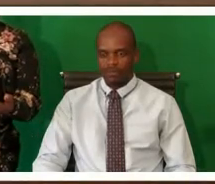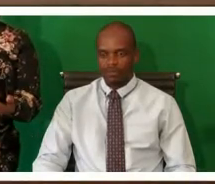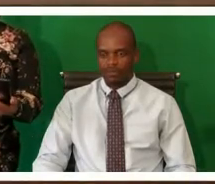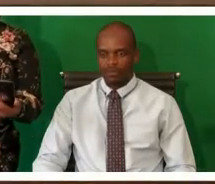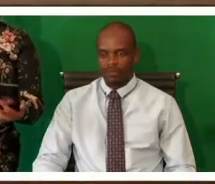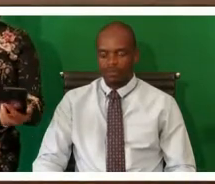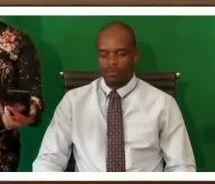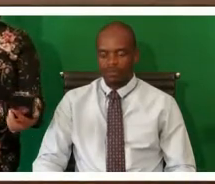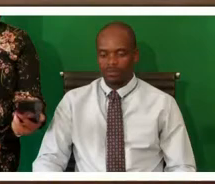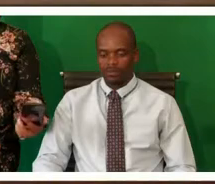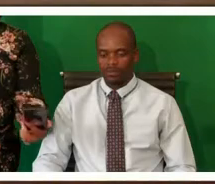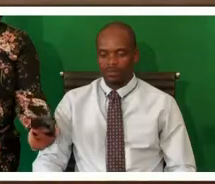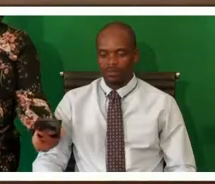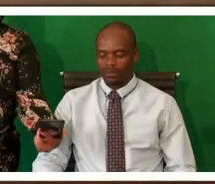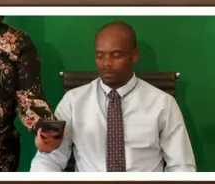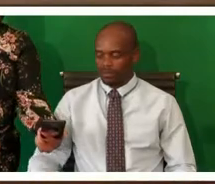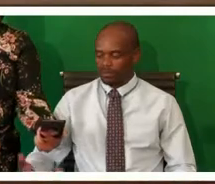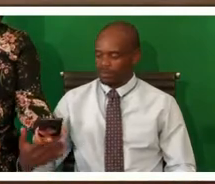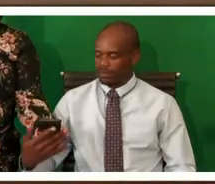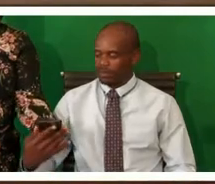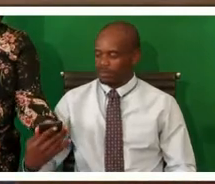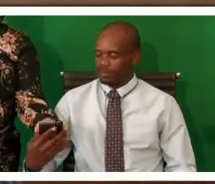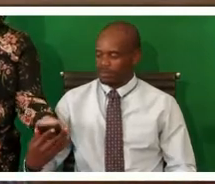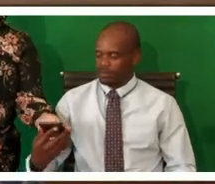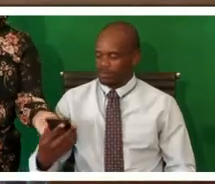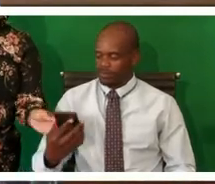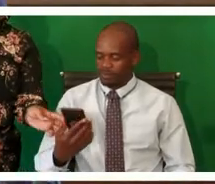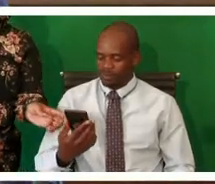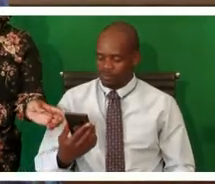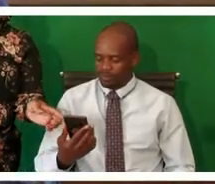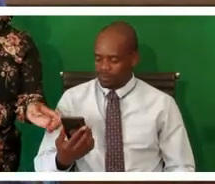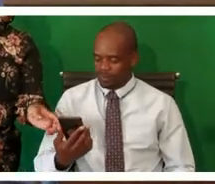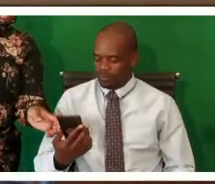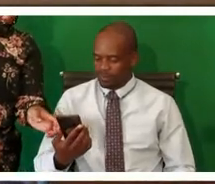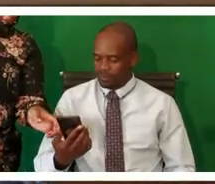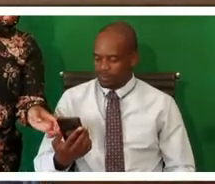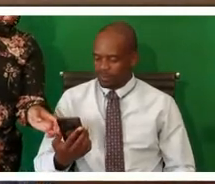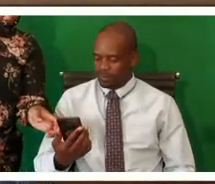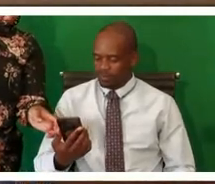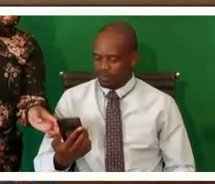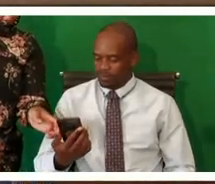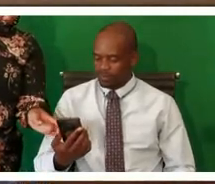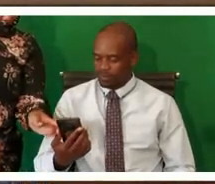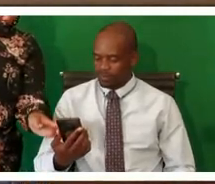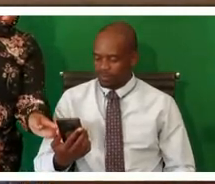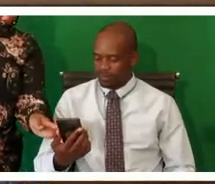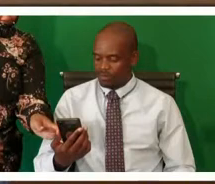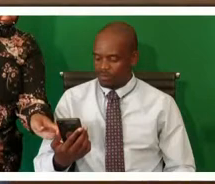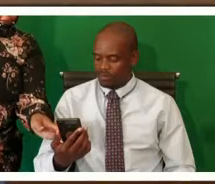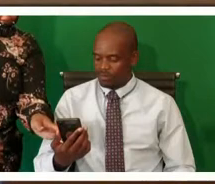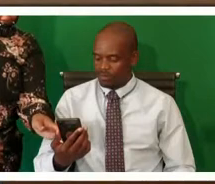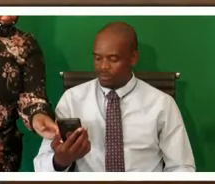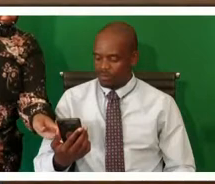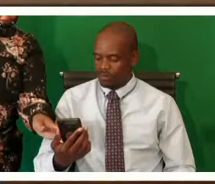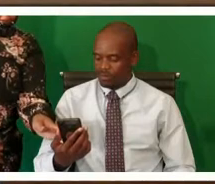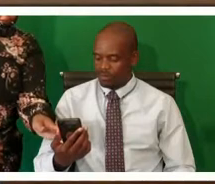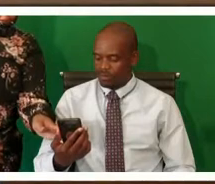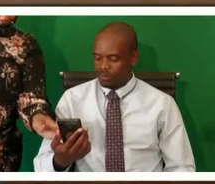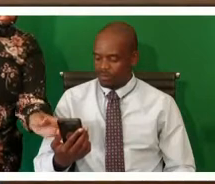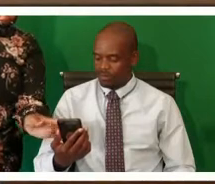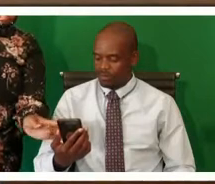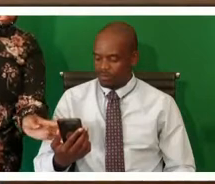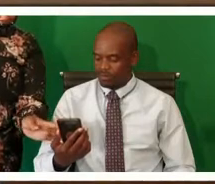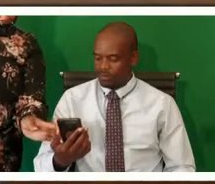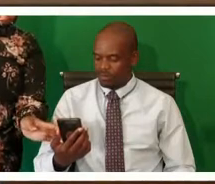bubonore bridge bo bo ka mo ha bo hantle haholo. As part of the township revitalization initiative, we